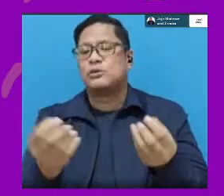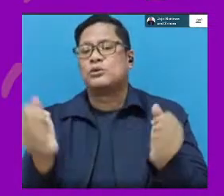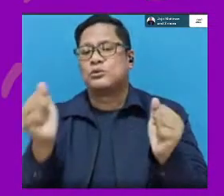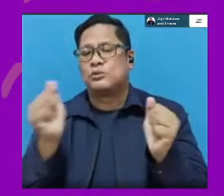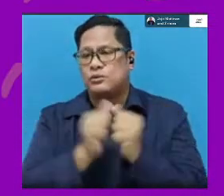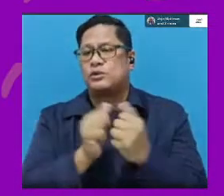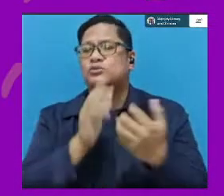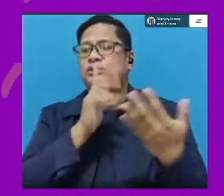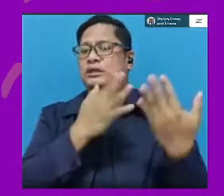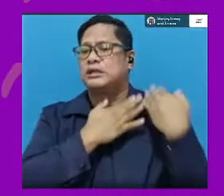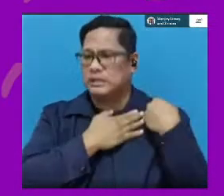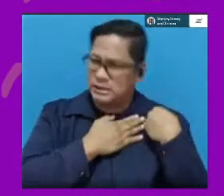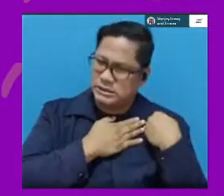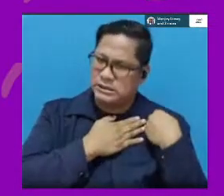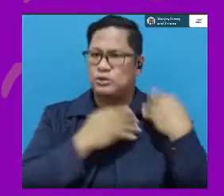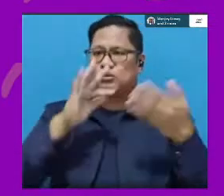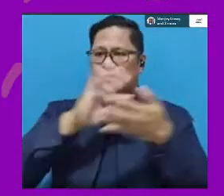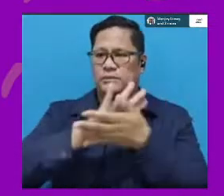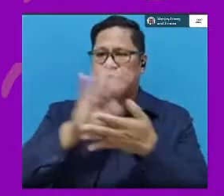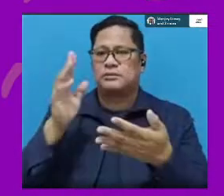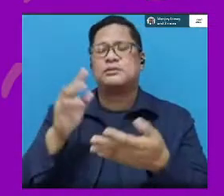of COVID-19 pandemic.